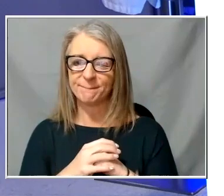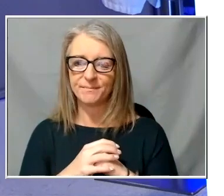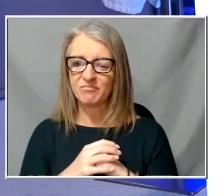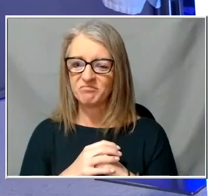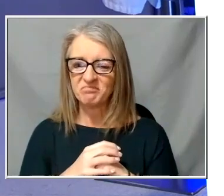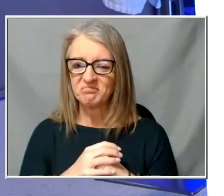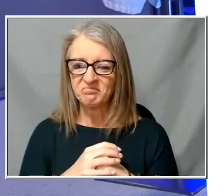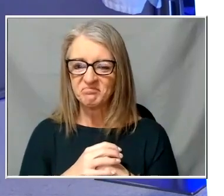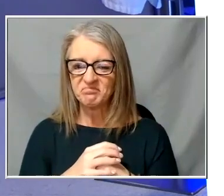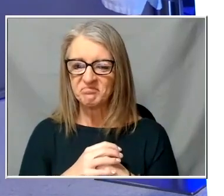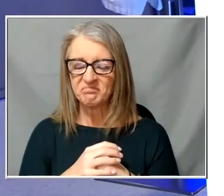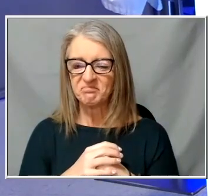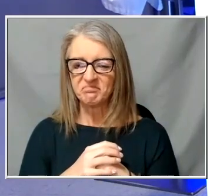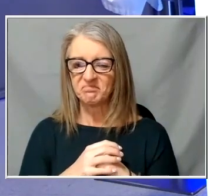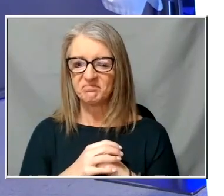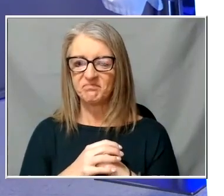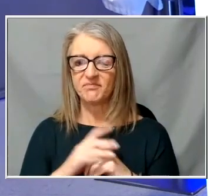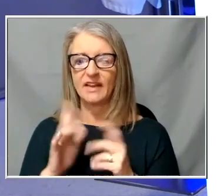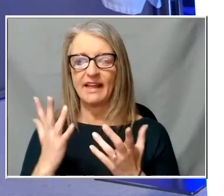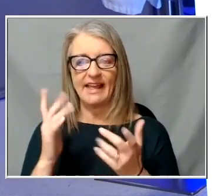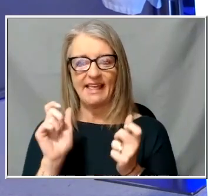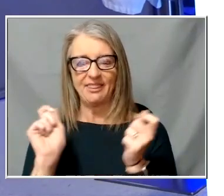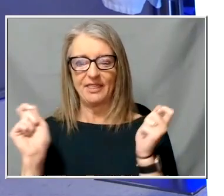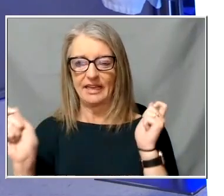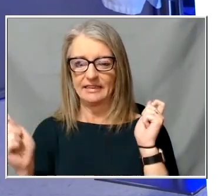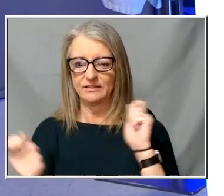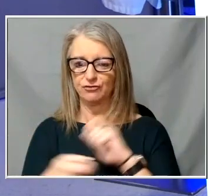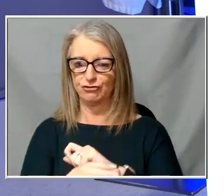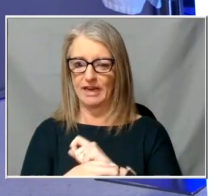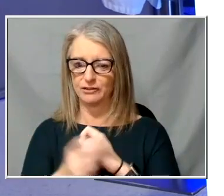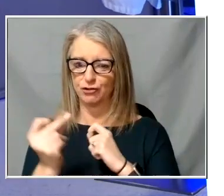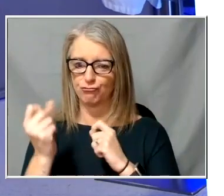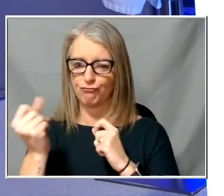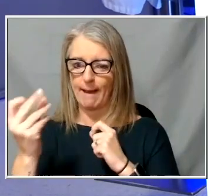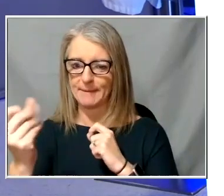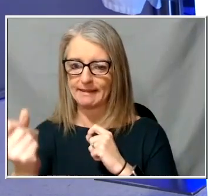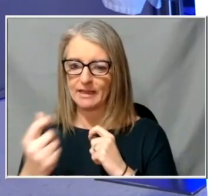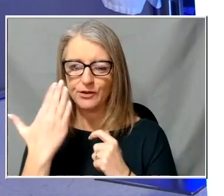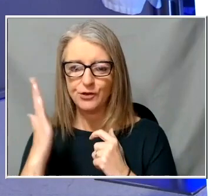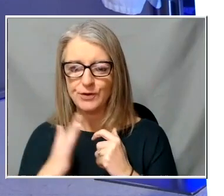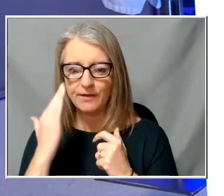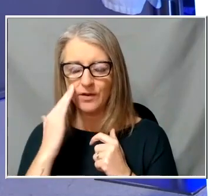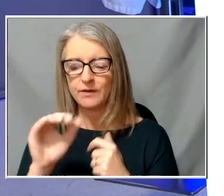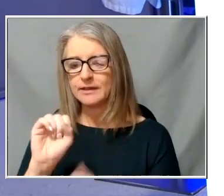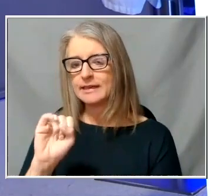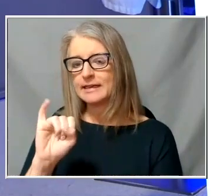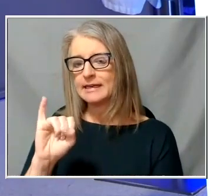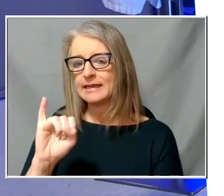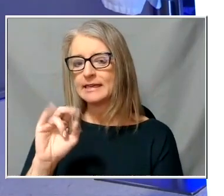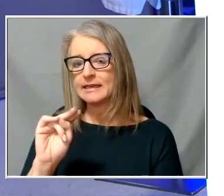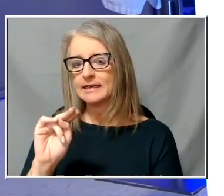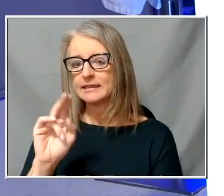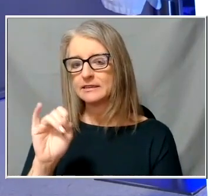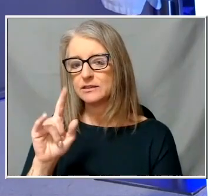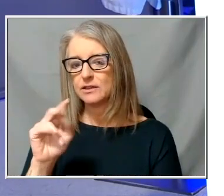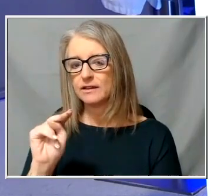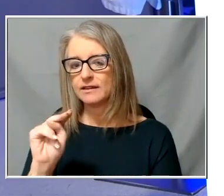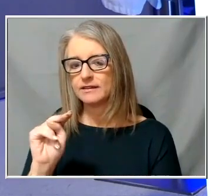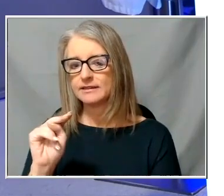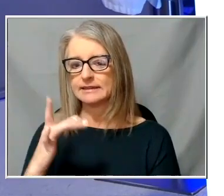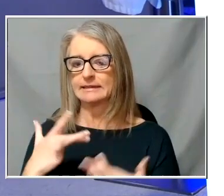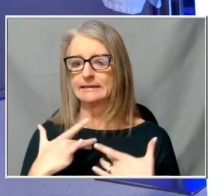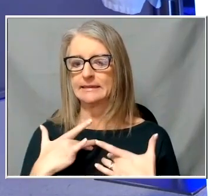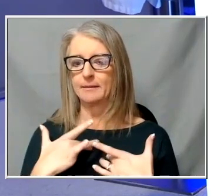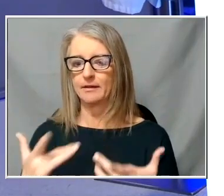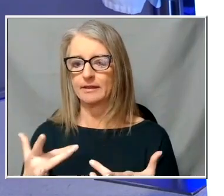happened, but we never. Things are changing so rapidly, you never know. But how is insulin delivered? Let's just explain that. How is insulin typically